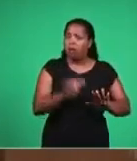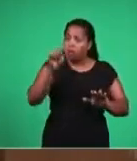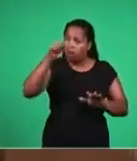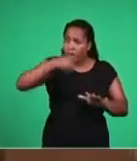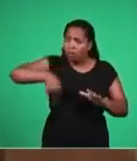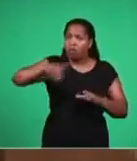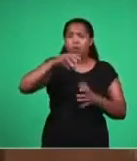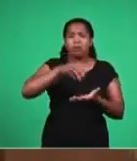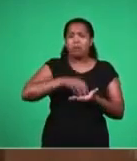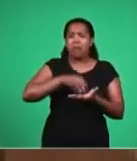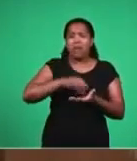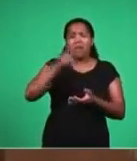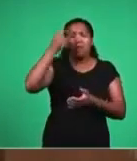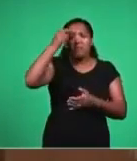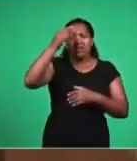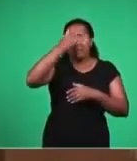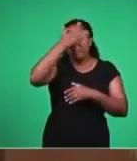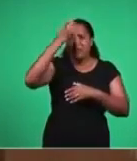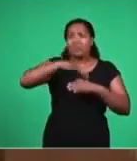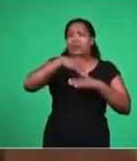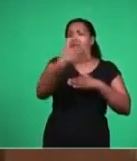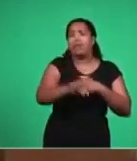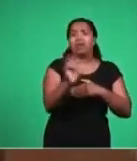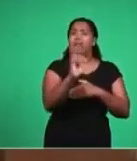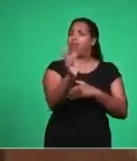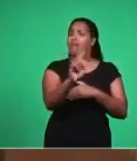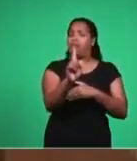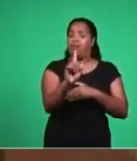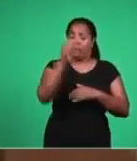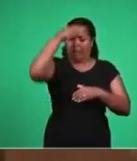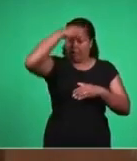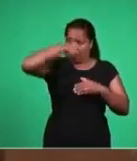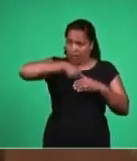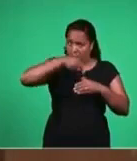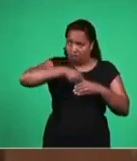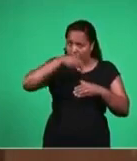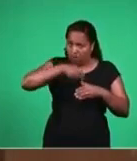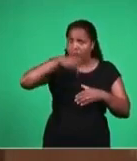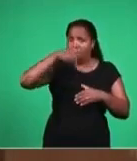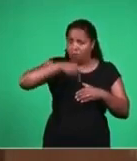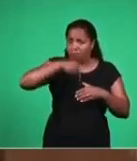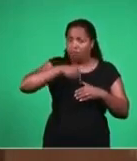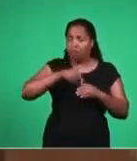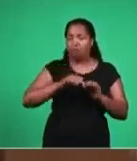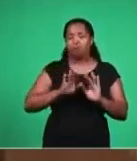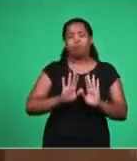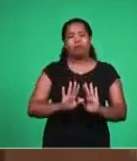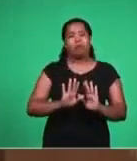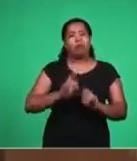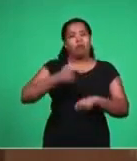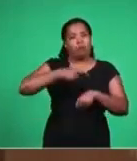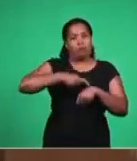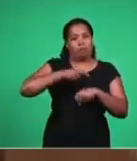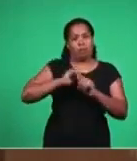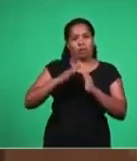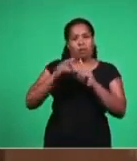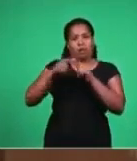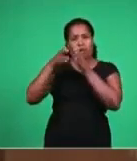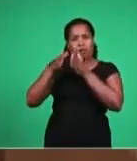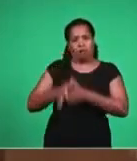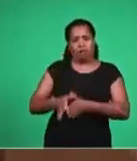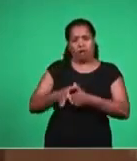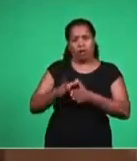of the last time, they're gonna stay. They're here in our midst. They're not gonna be thinking about the people on the outside. They're here in our